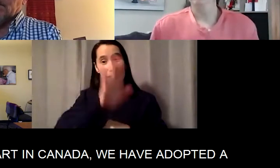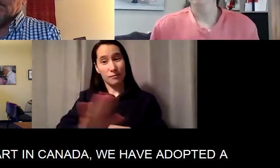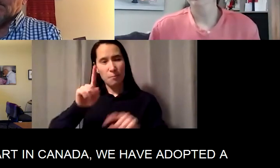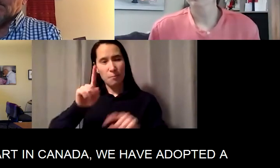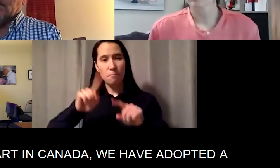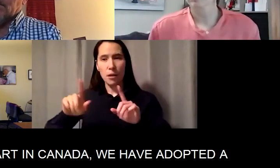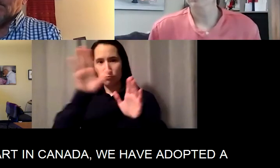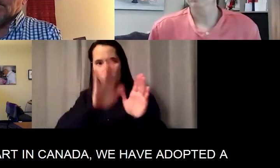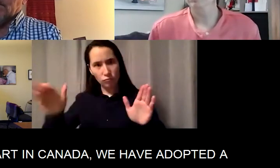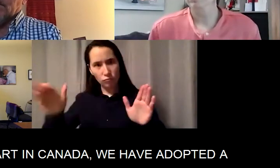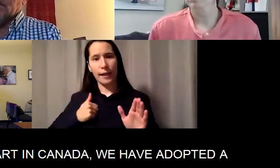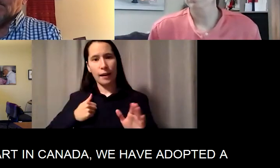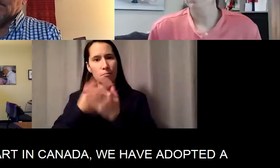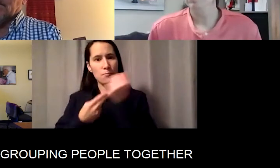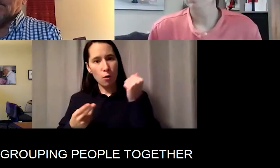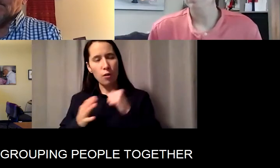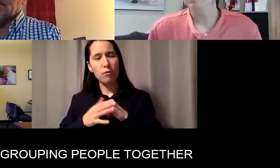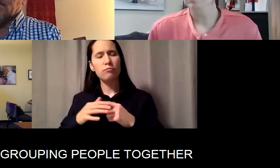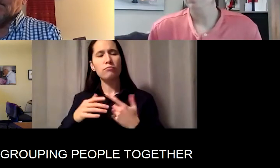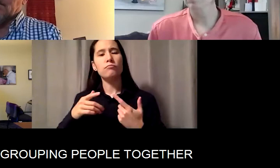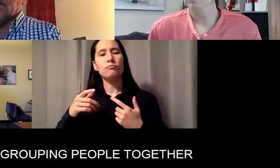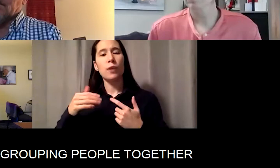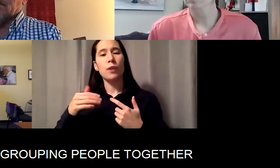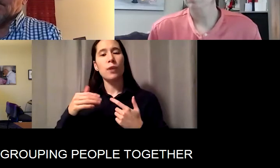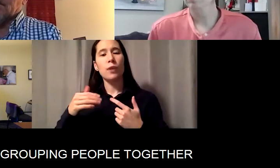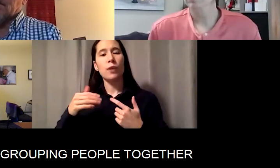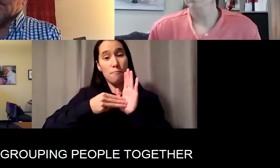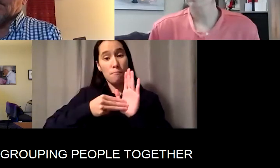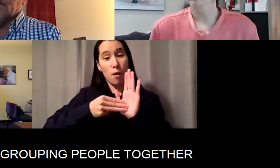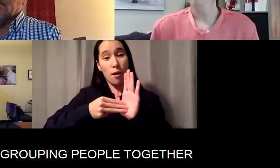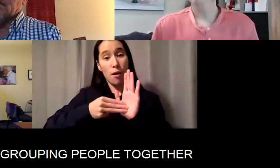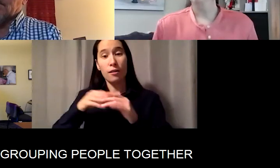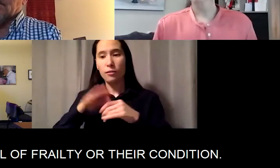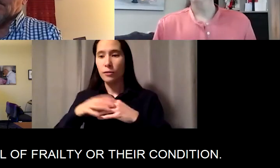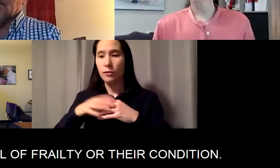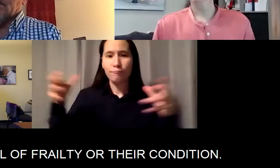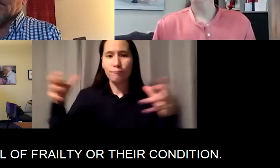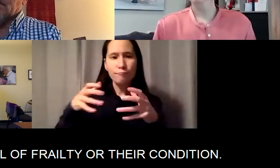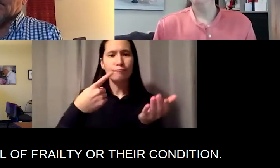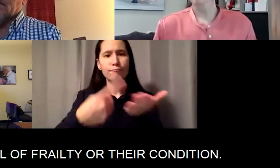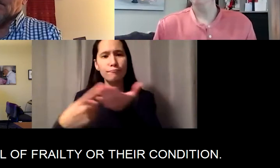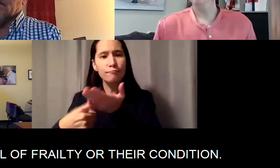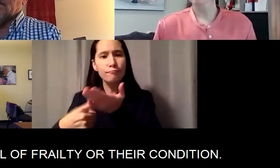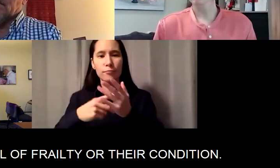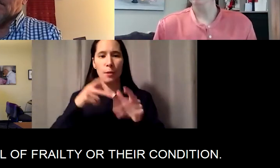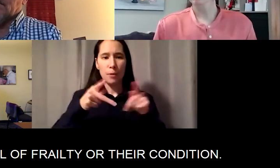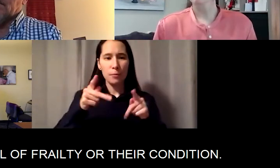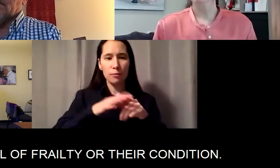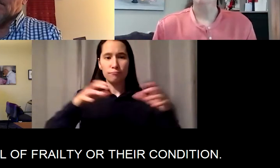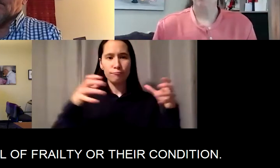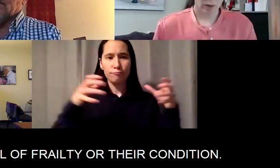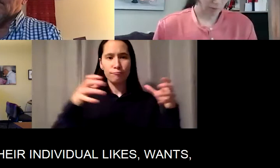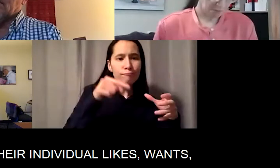Canada, we've adopted a model that we're grouping people together because of their level of frailty or their